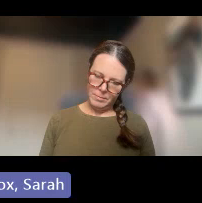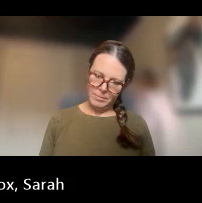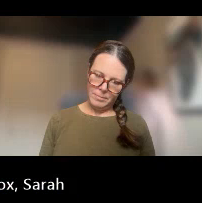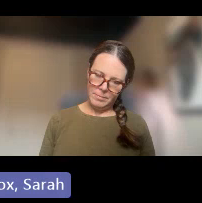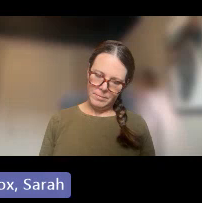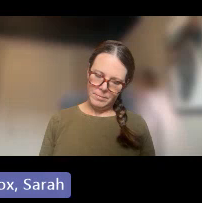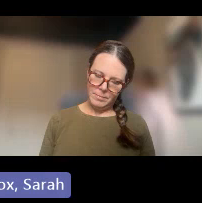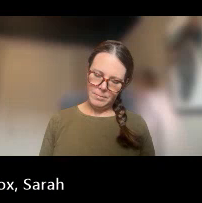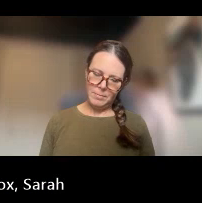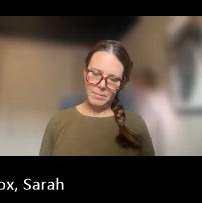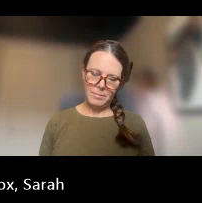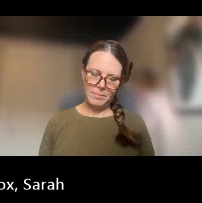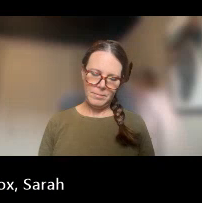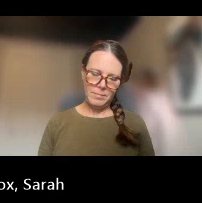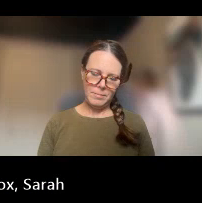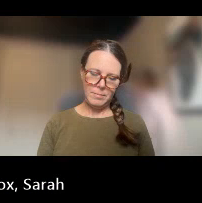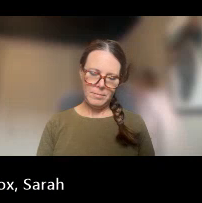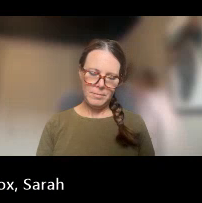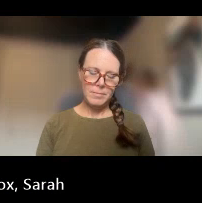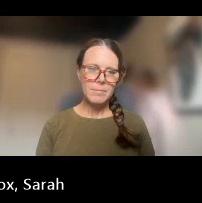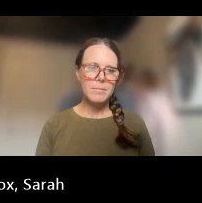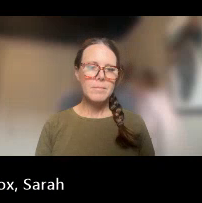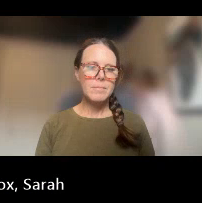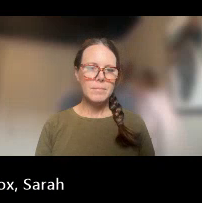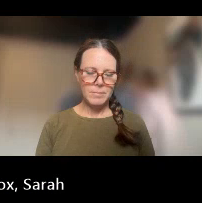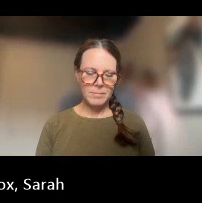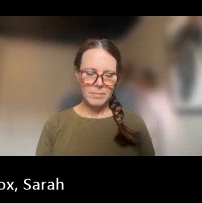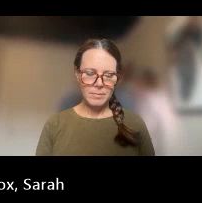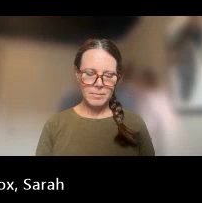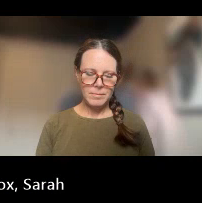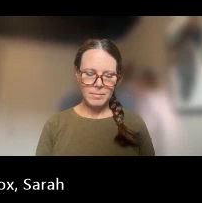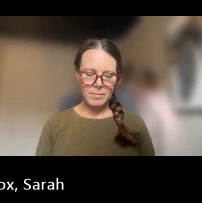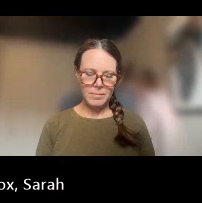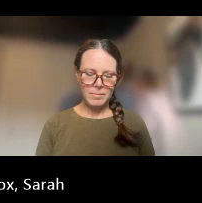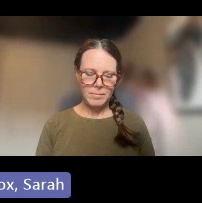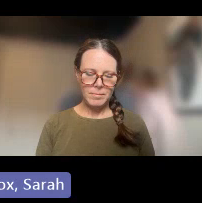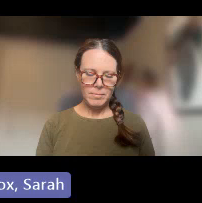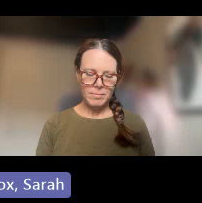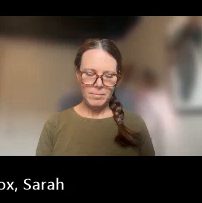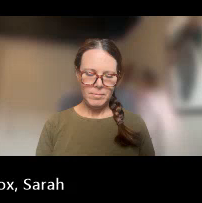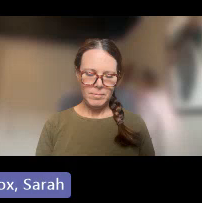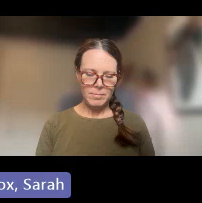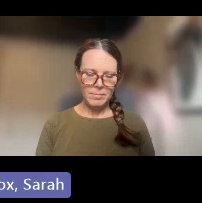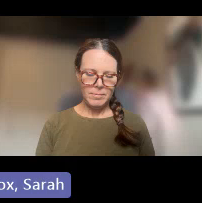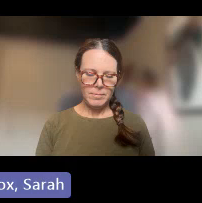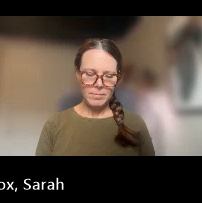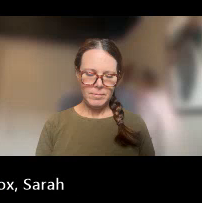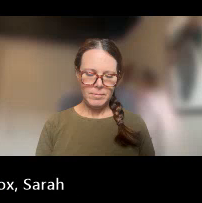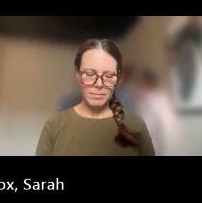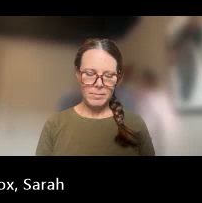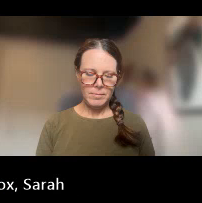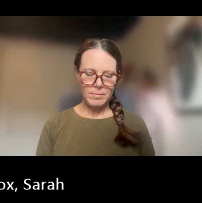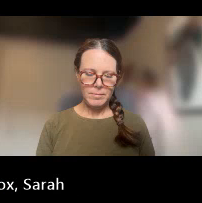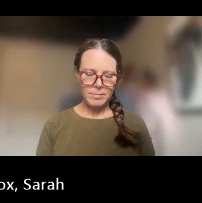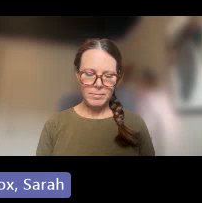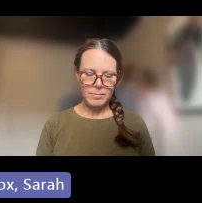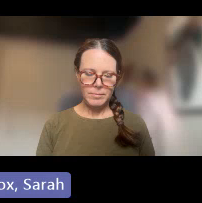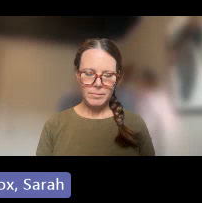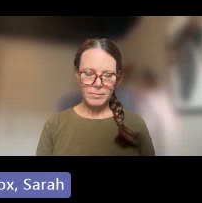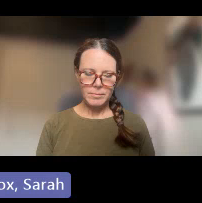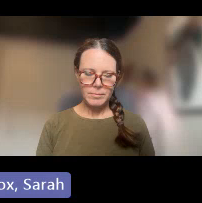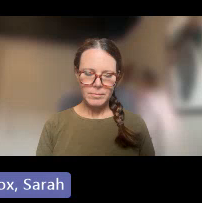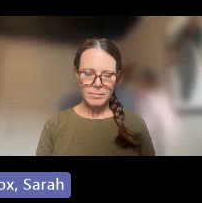dead set against. And somebody else in the office, maybe someone does just the financials applied and they didn't have the full story. So I do think